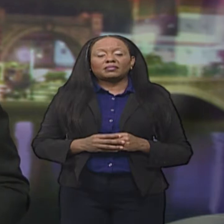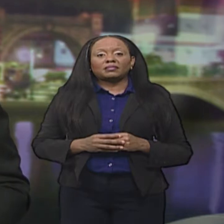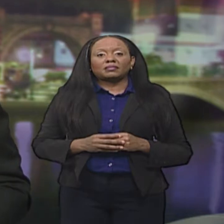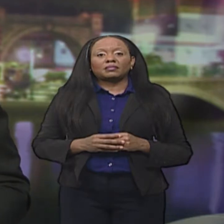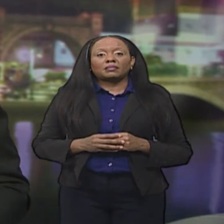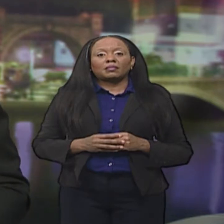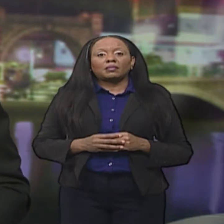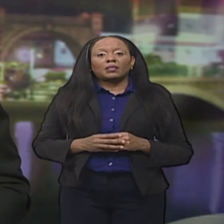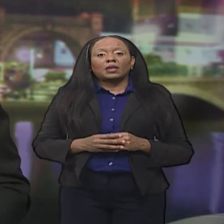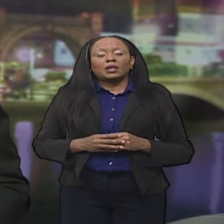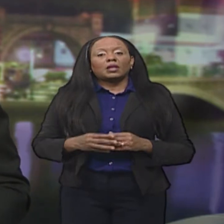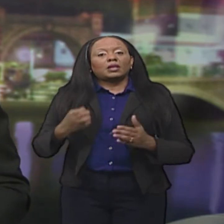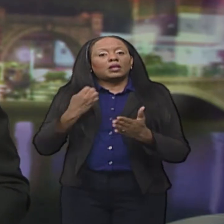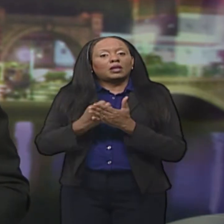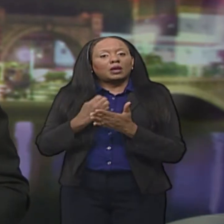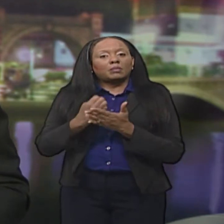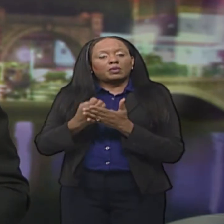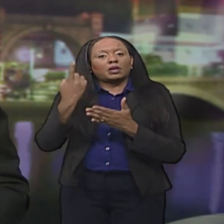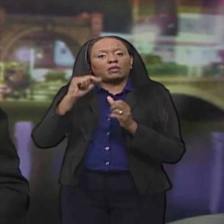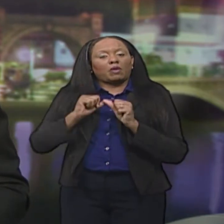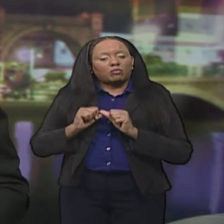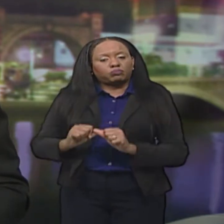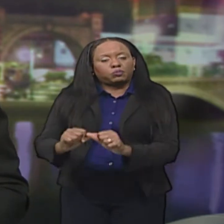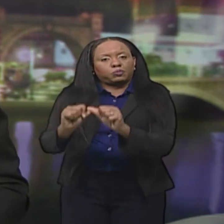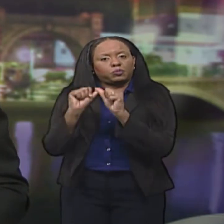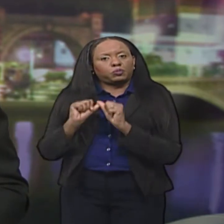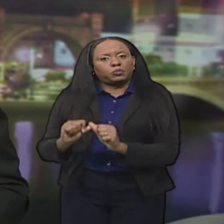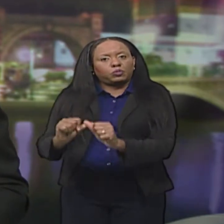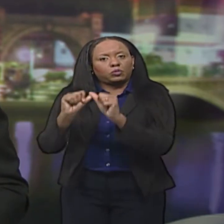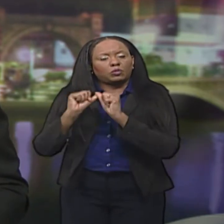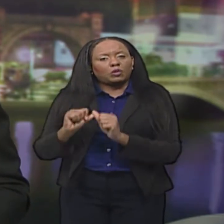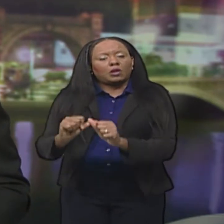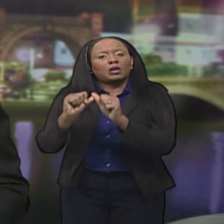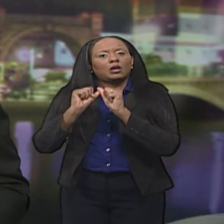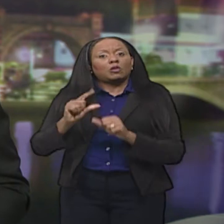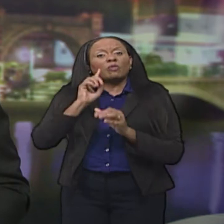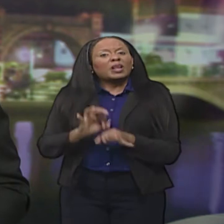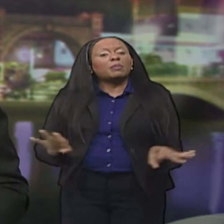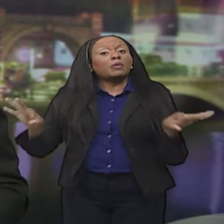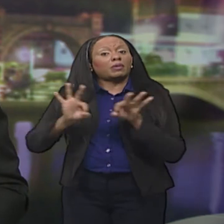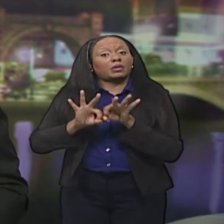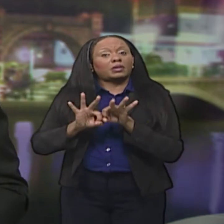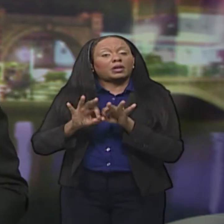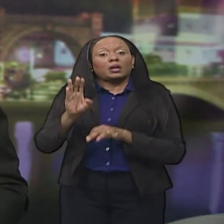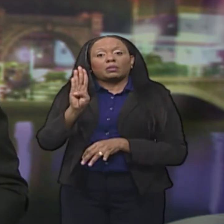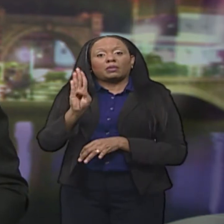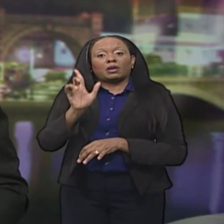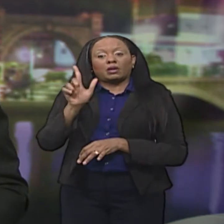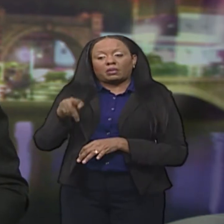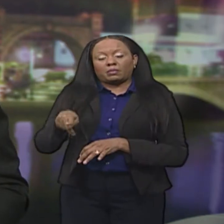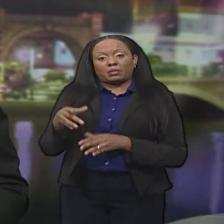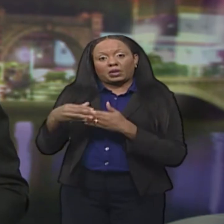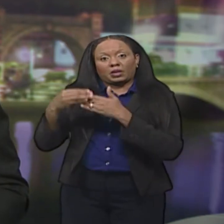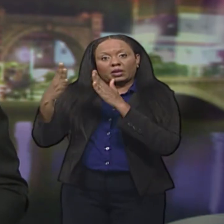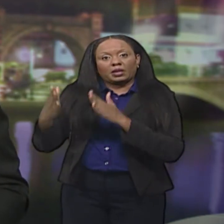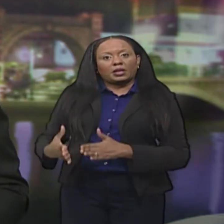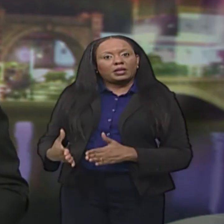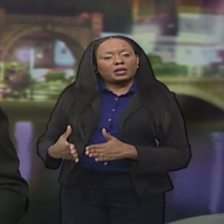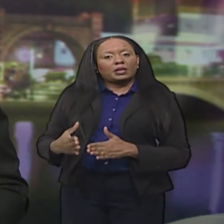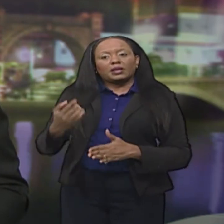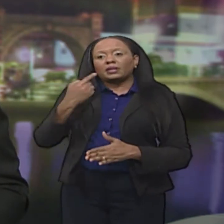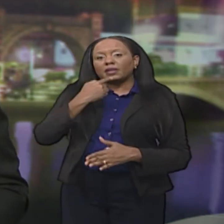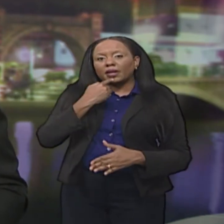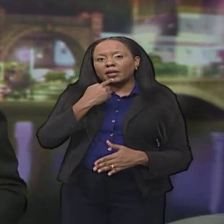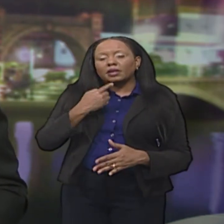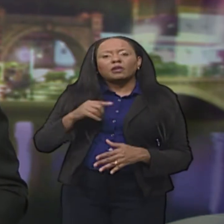Well, stabilizing the economy is the first order of business if the Barbados Labour Party is elected. BLP leader Mia Motley made this clear as she addressed a meeting